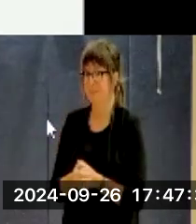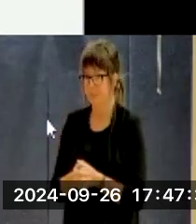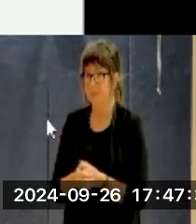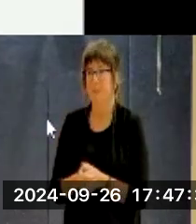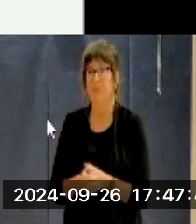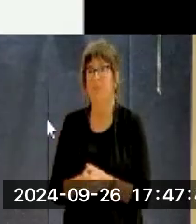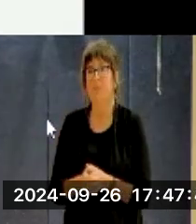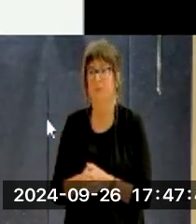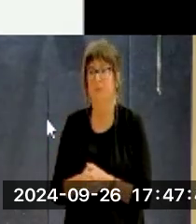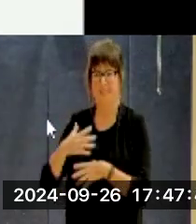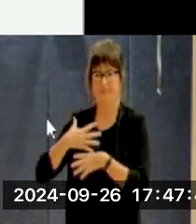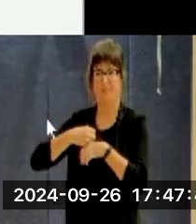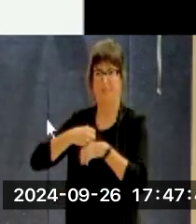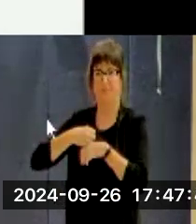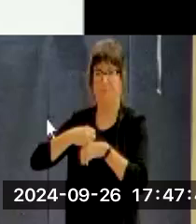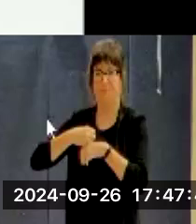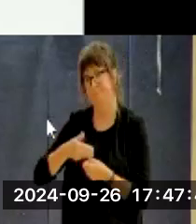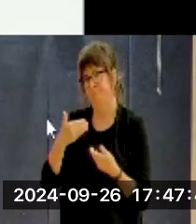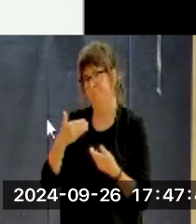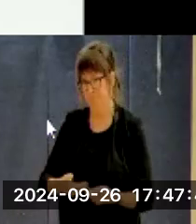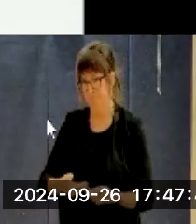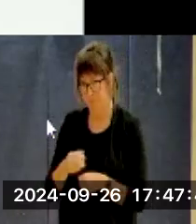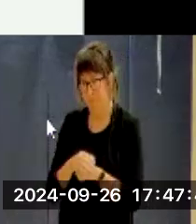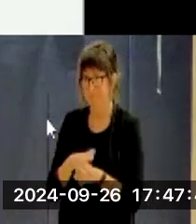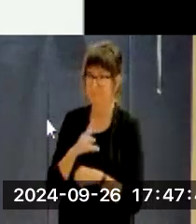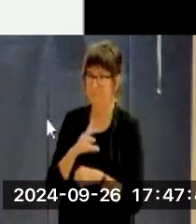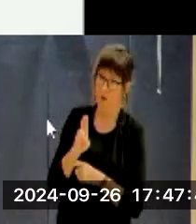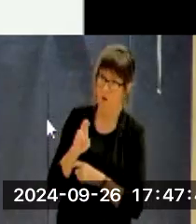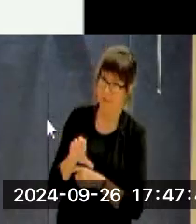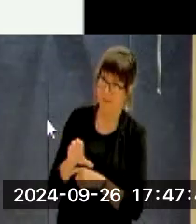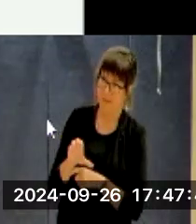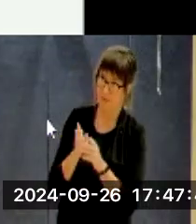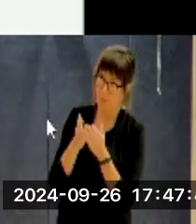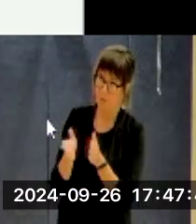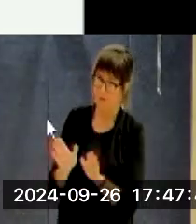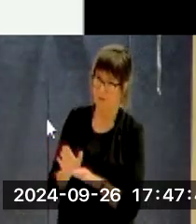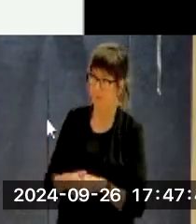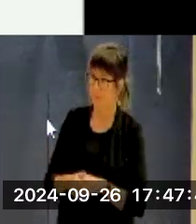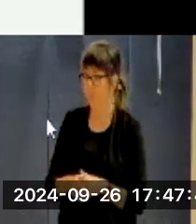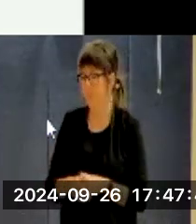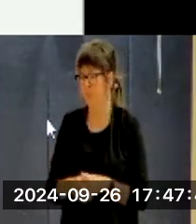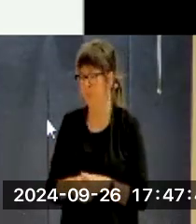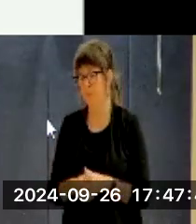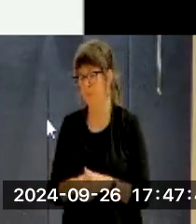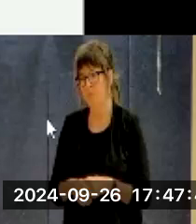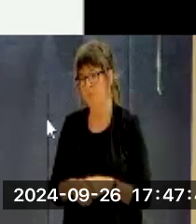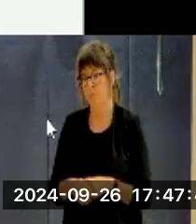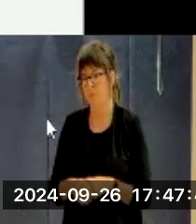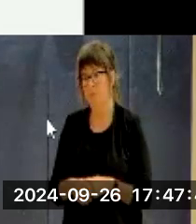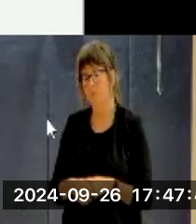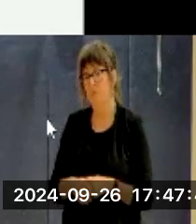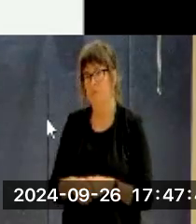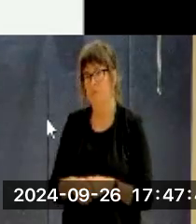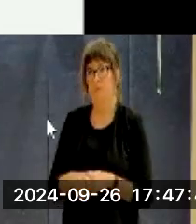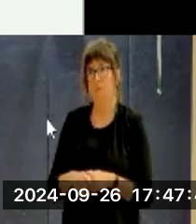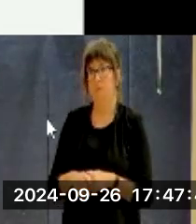So that's a little bit of context about DRC as a whole. The kind of